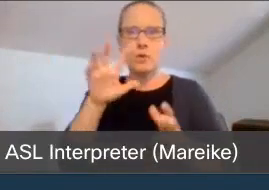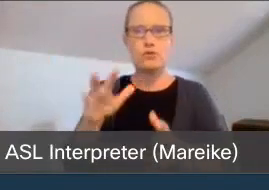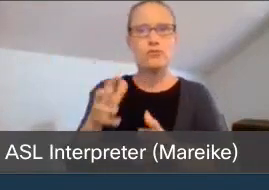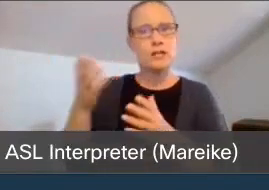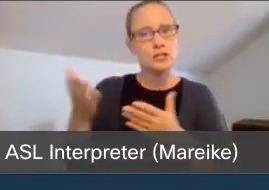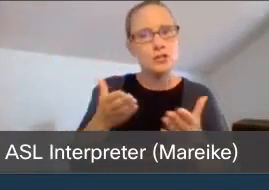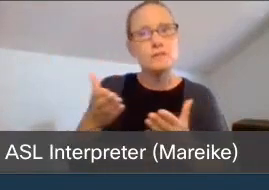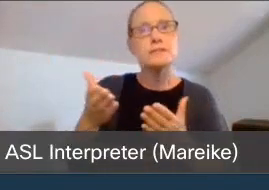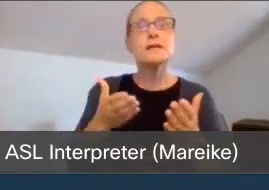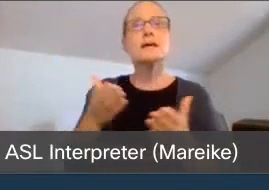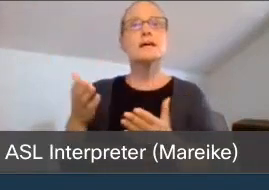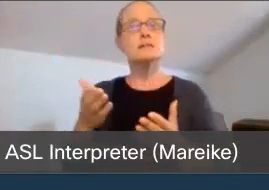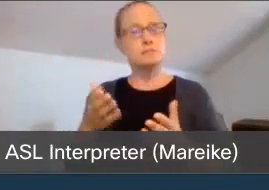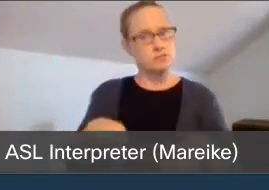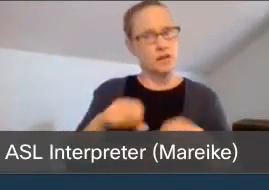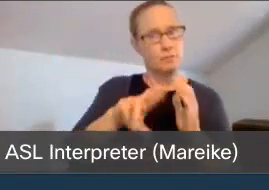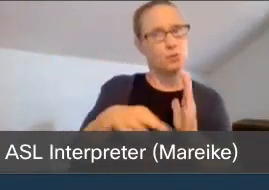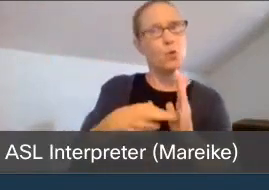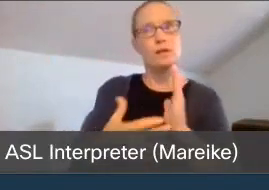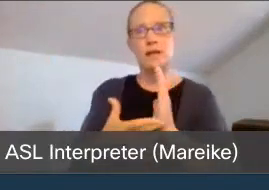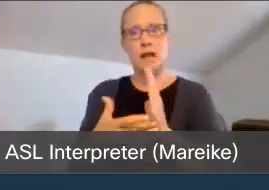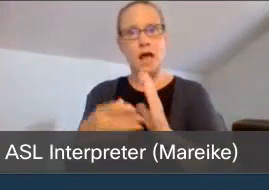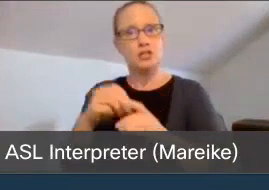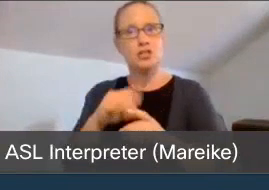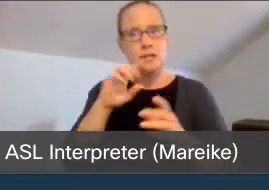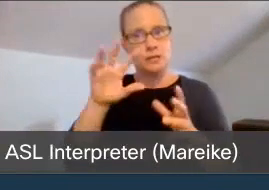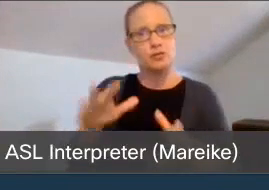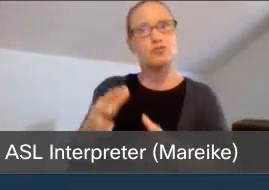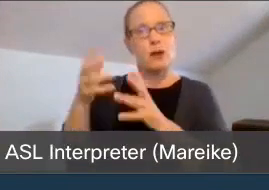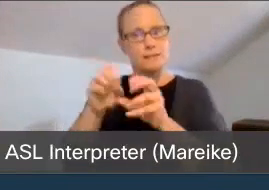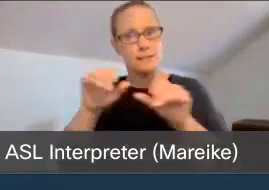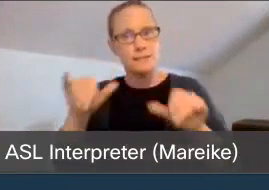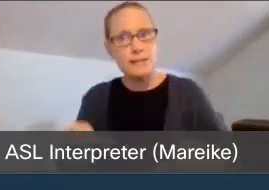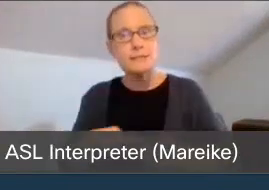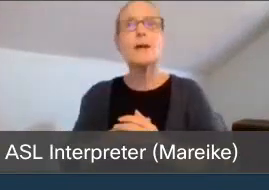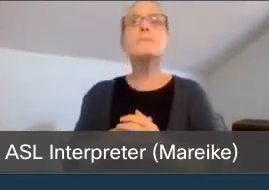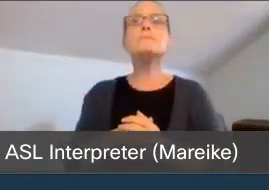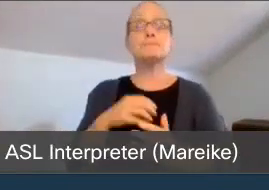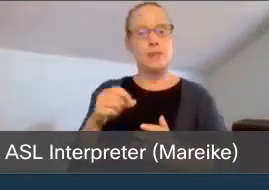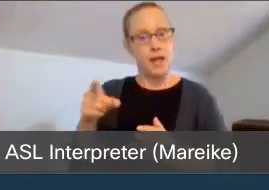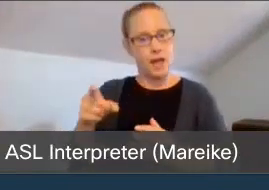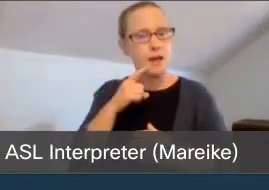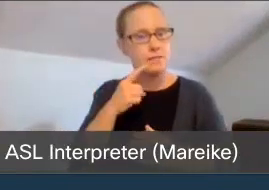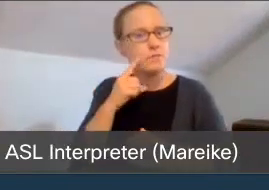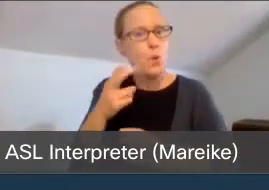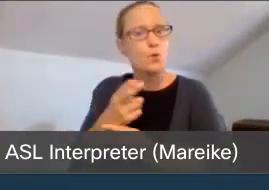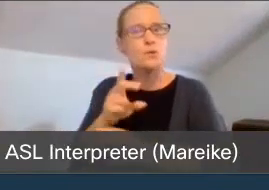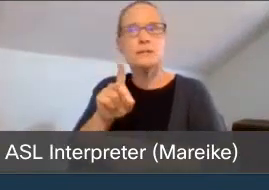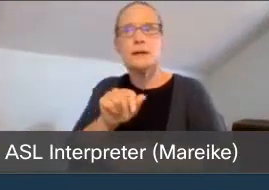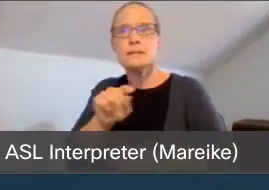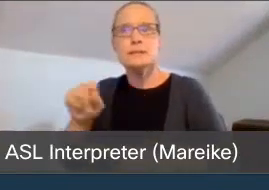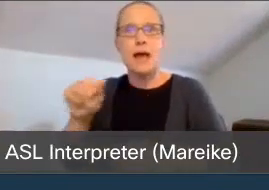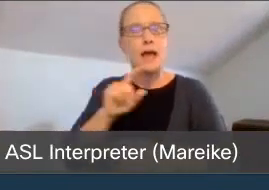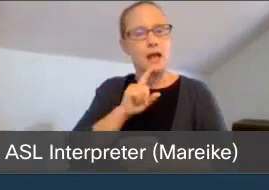services, the role of technology in crisis services and systems, and in using data to drive the